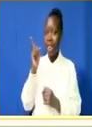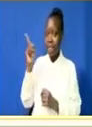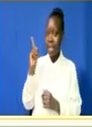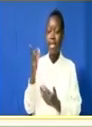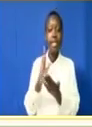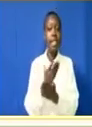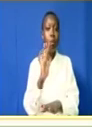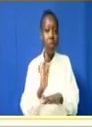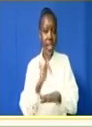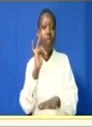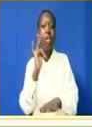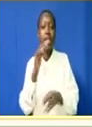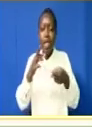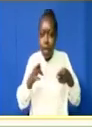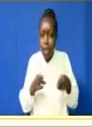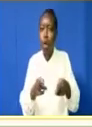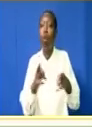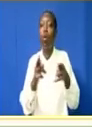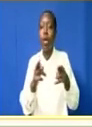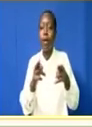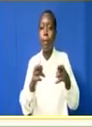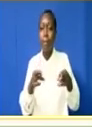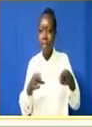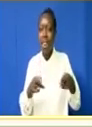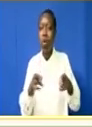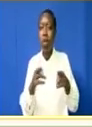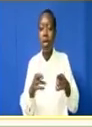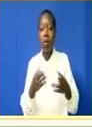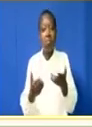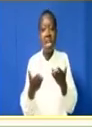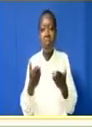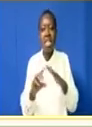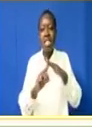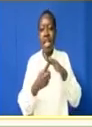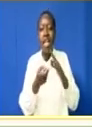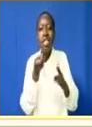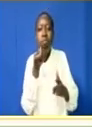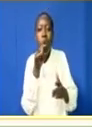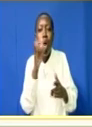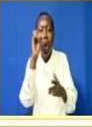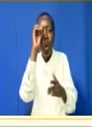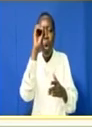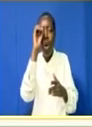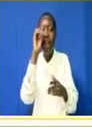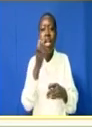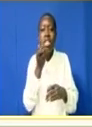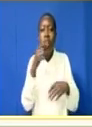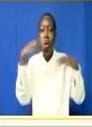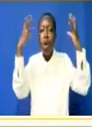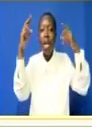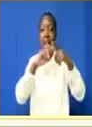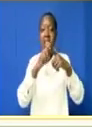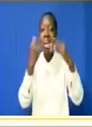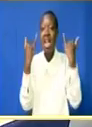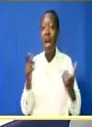effects. The road, it just started with a small splash. Yeah. But eventually, it has become a